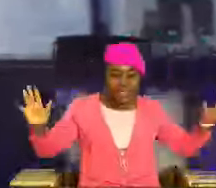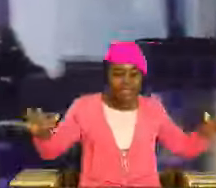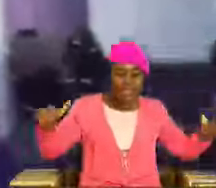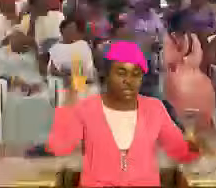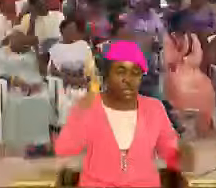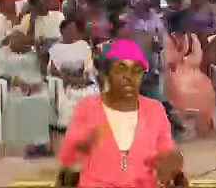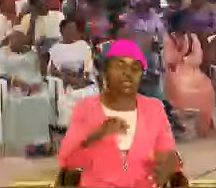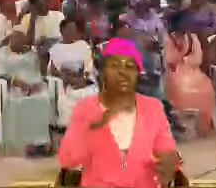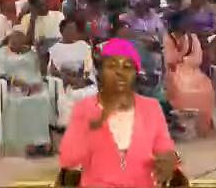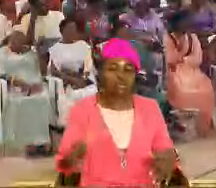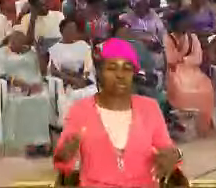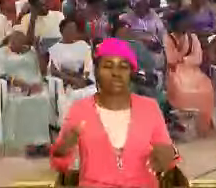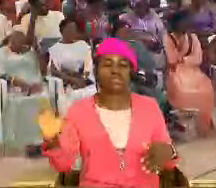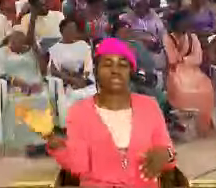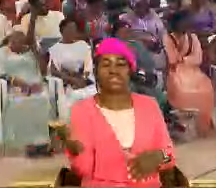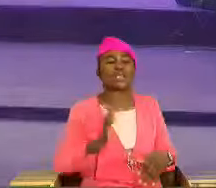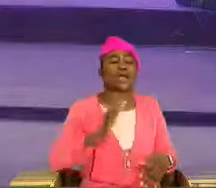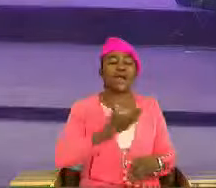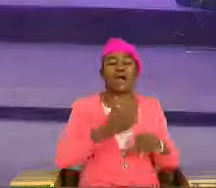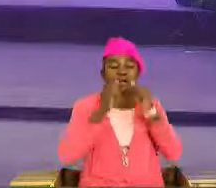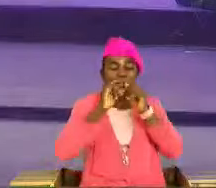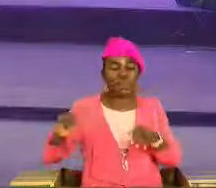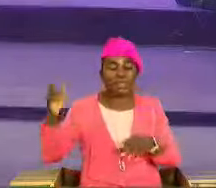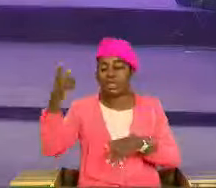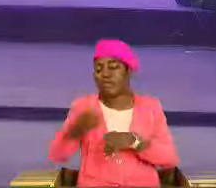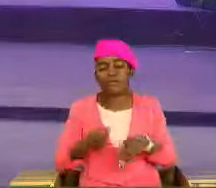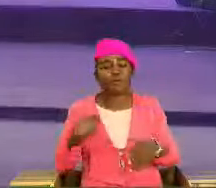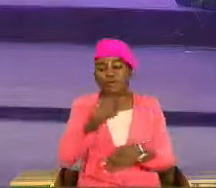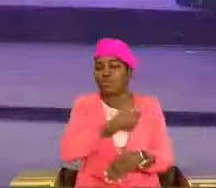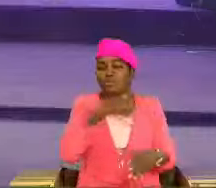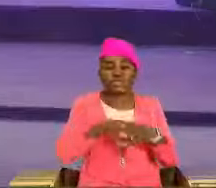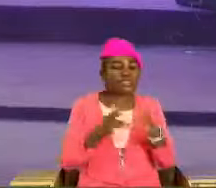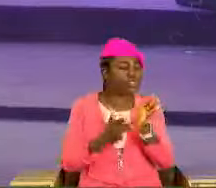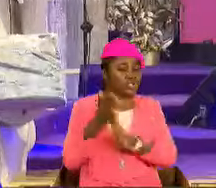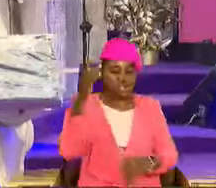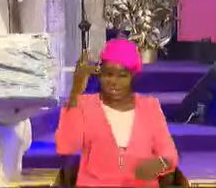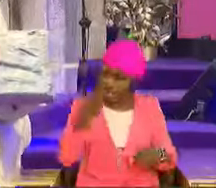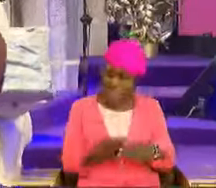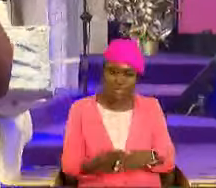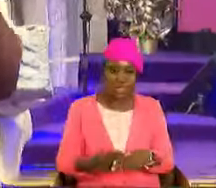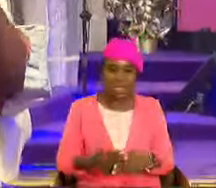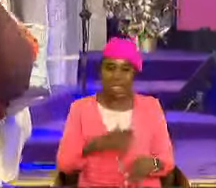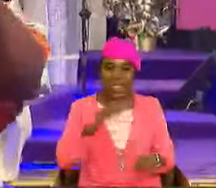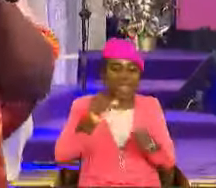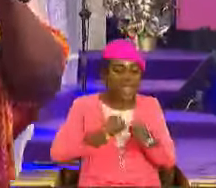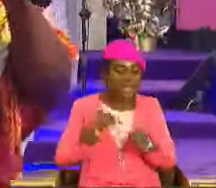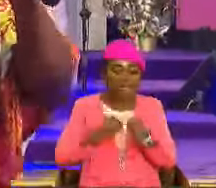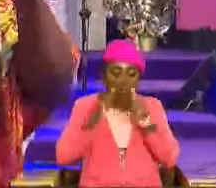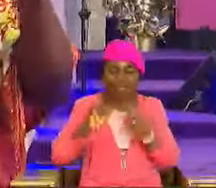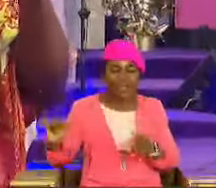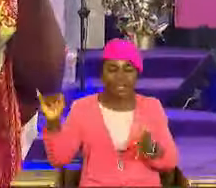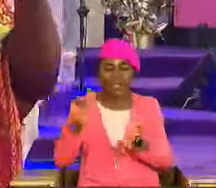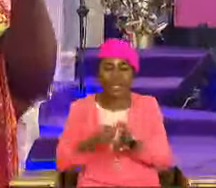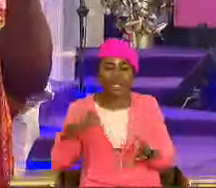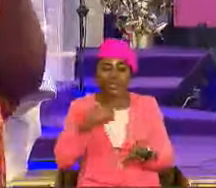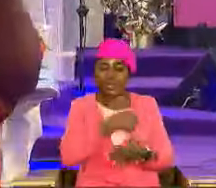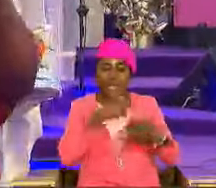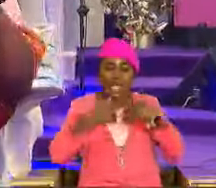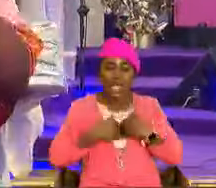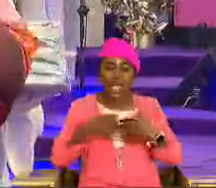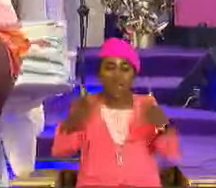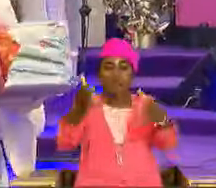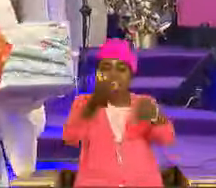mighty name of Jesus and every other blessing that we have received today shall be permanent in our